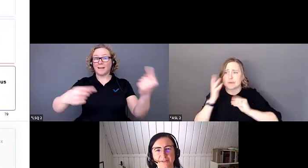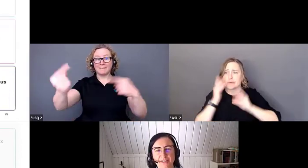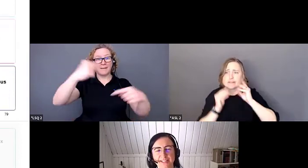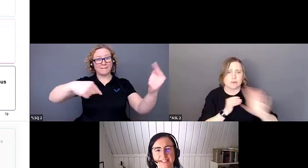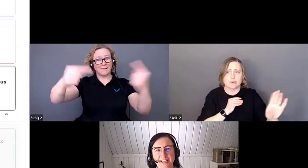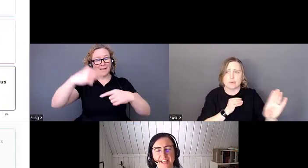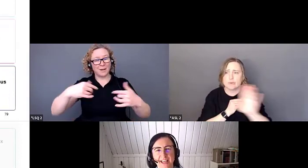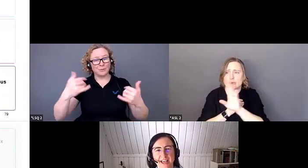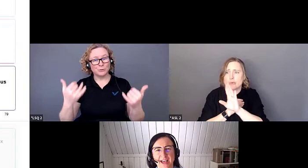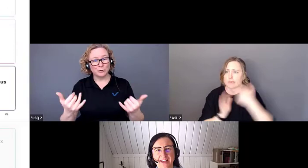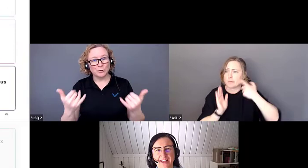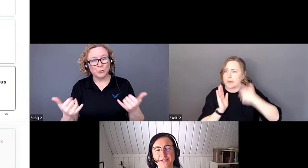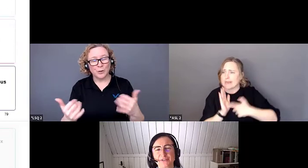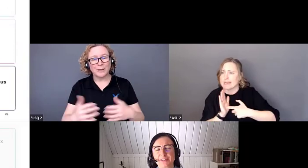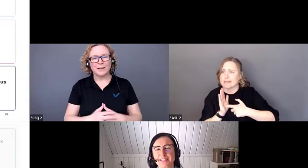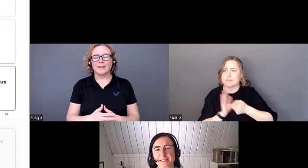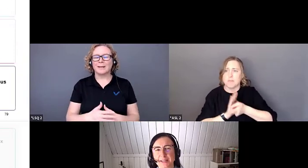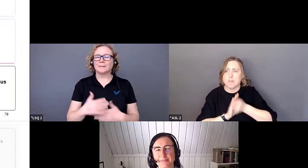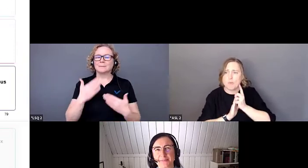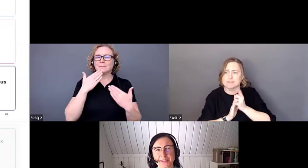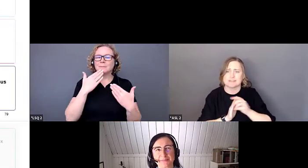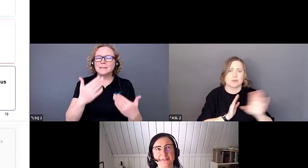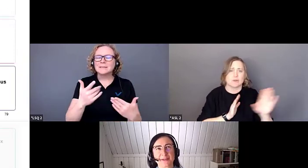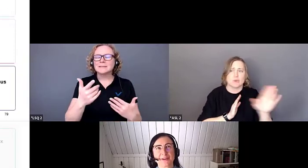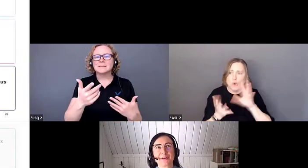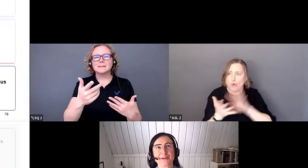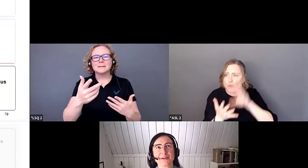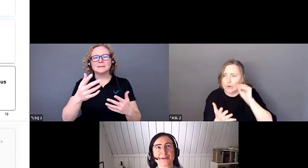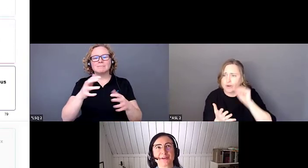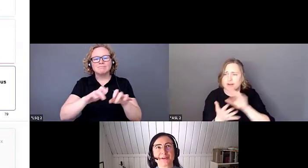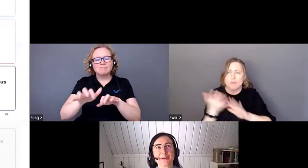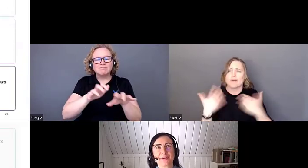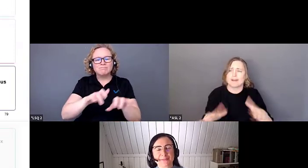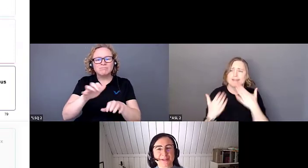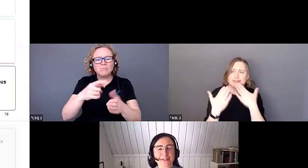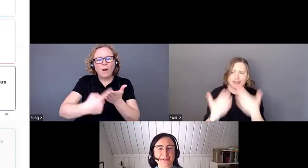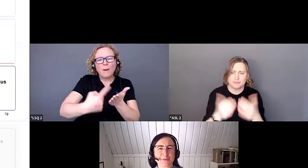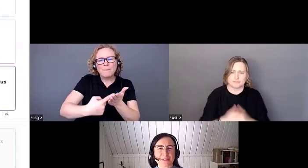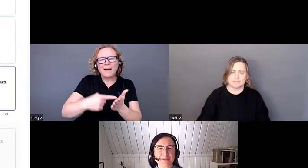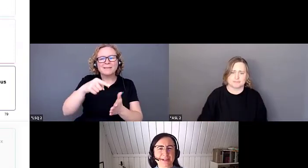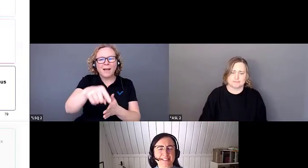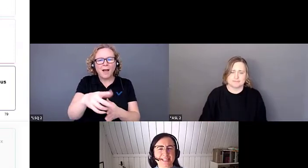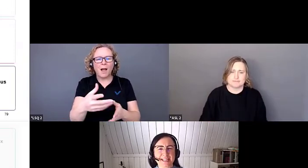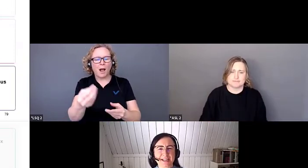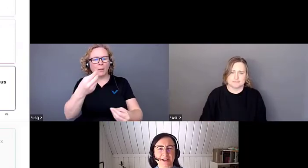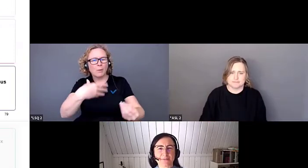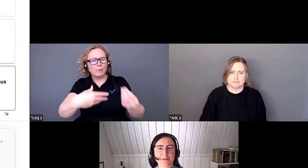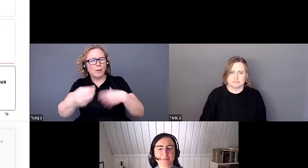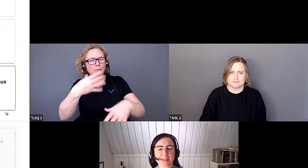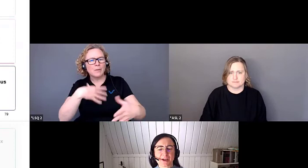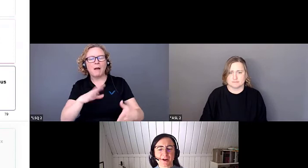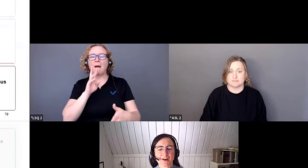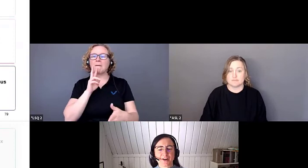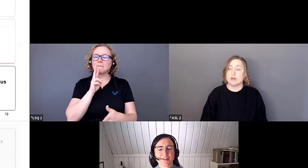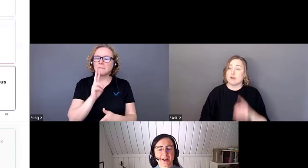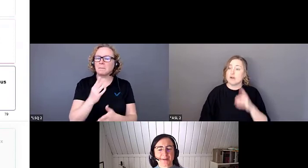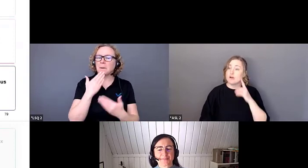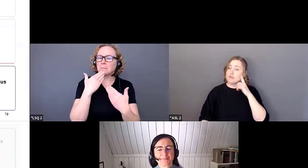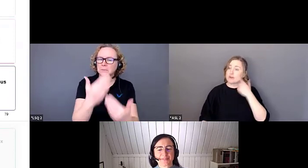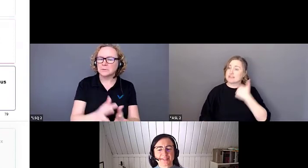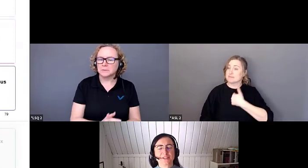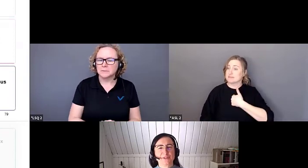in the chat with us, and certainly some of the reflections that are really resonating with me